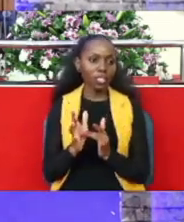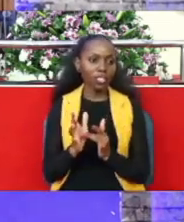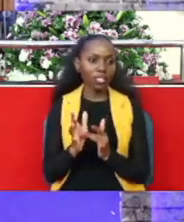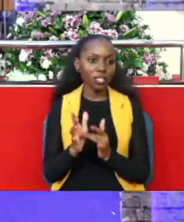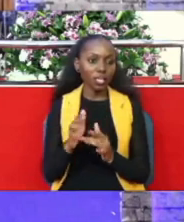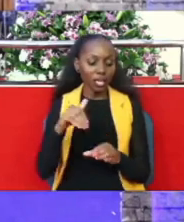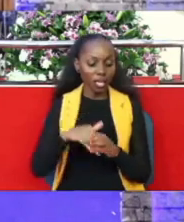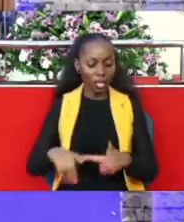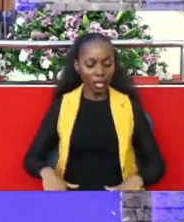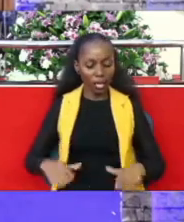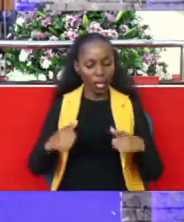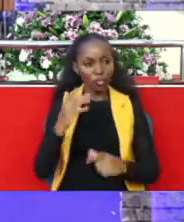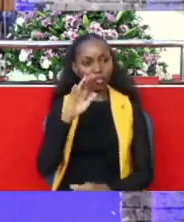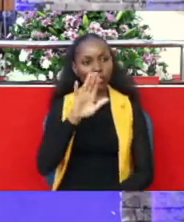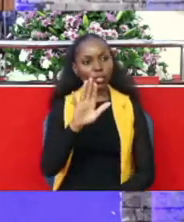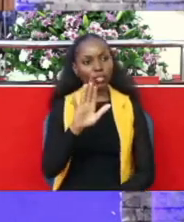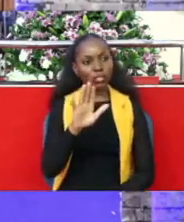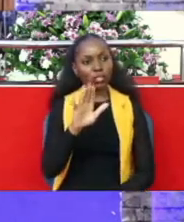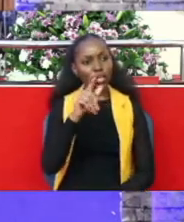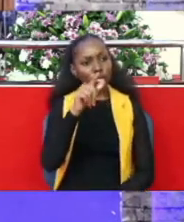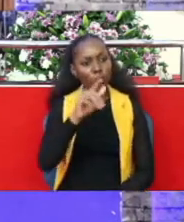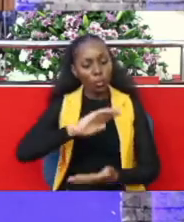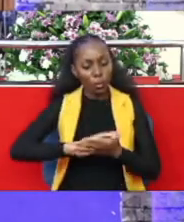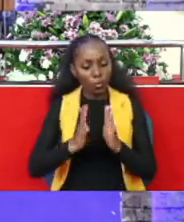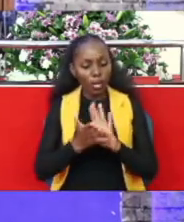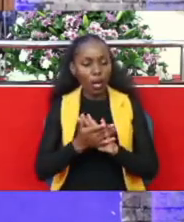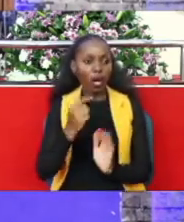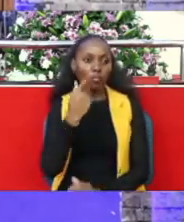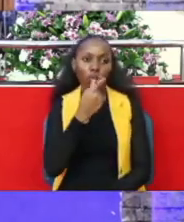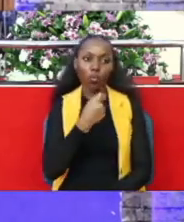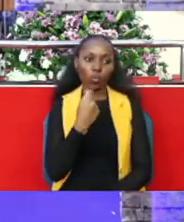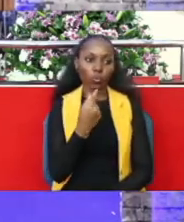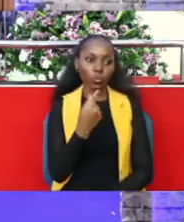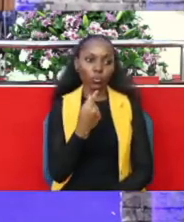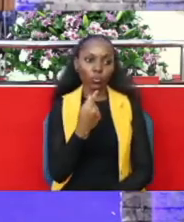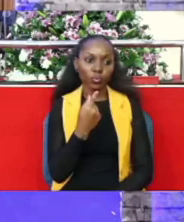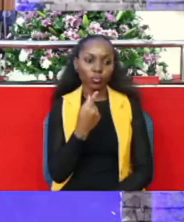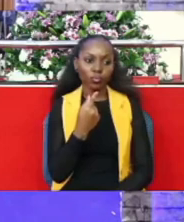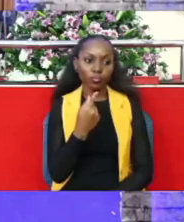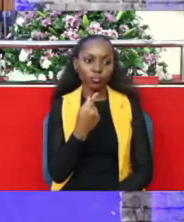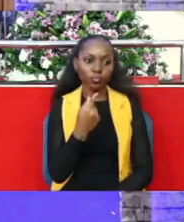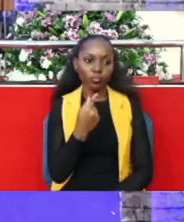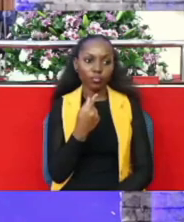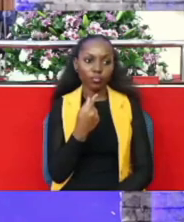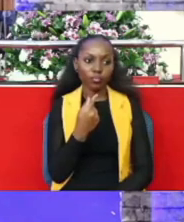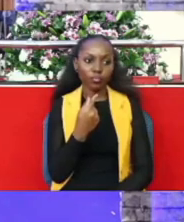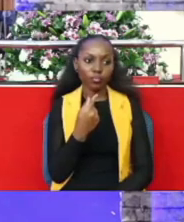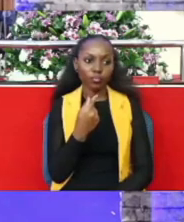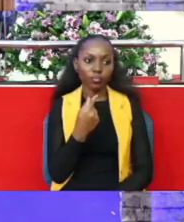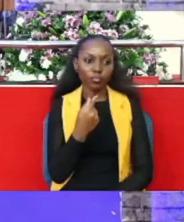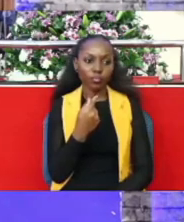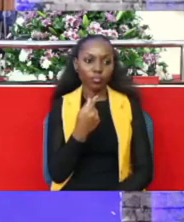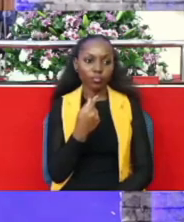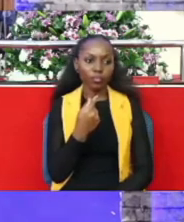na ukamkaribisha maishani mwako. Who did you become? Ulifanyika kuwa nani? Not to mention the place that you're coming from.